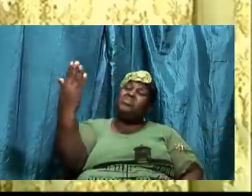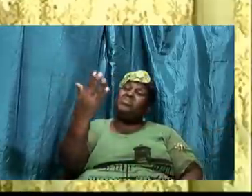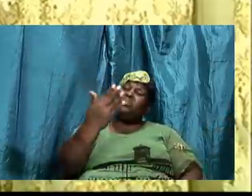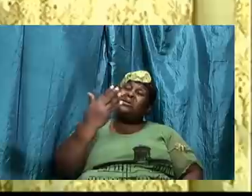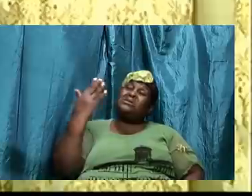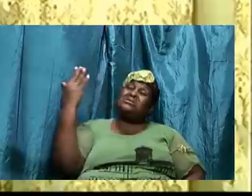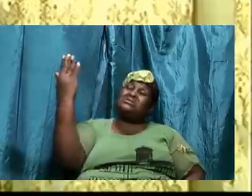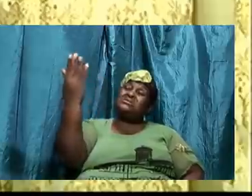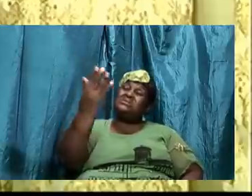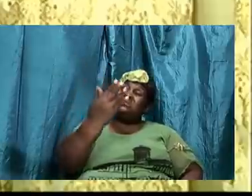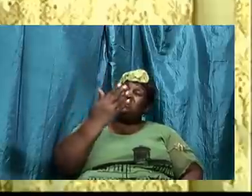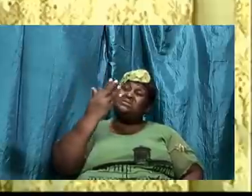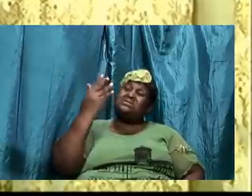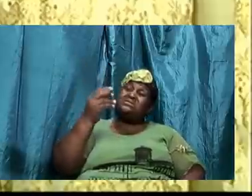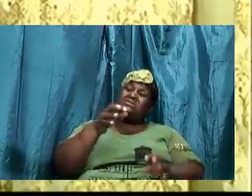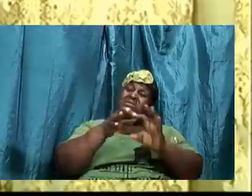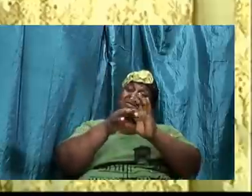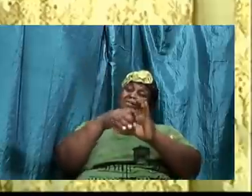of the Lord.